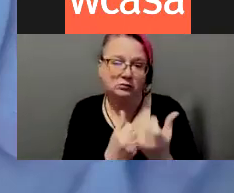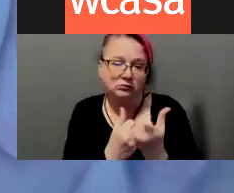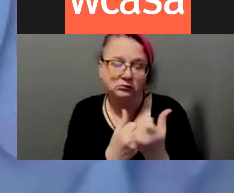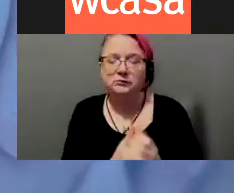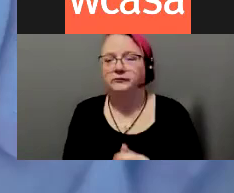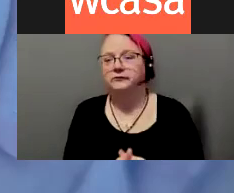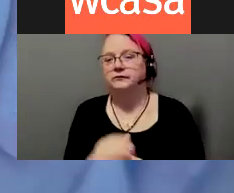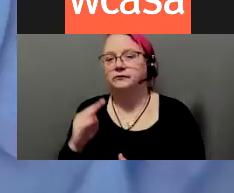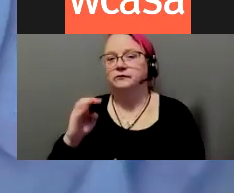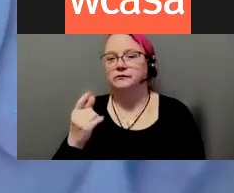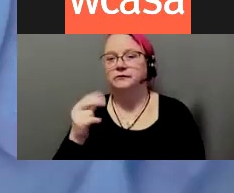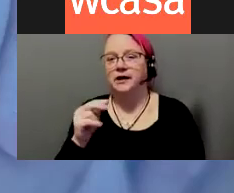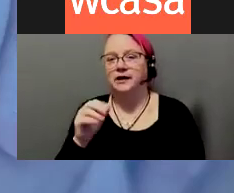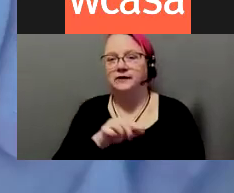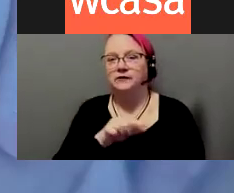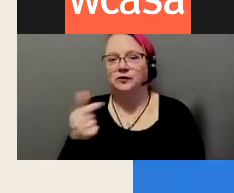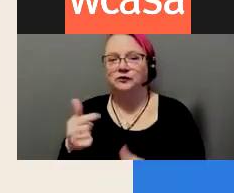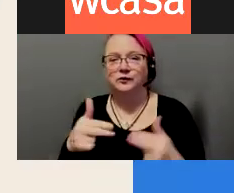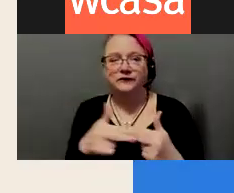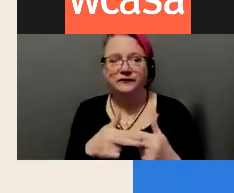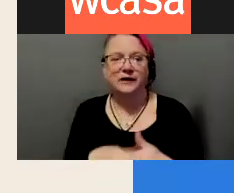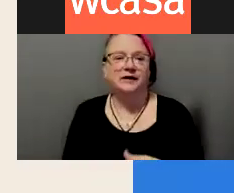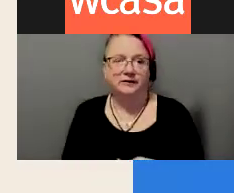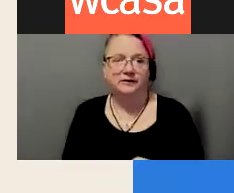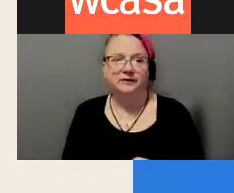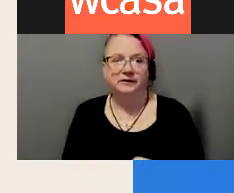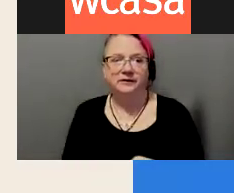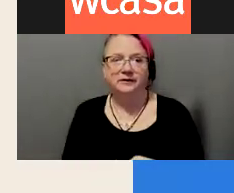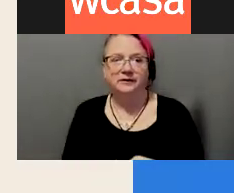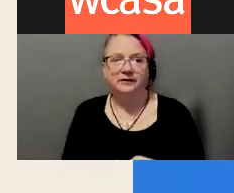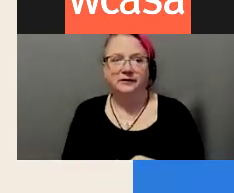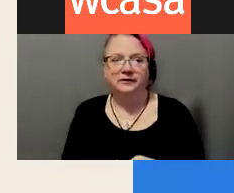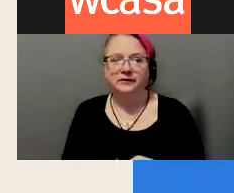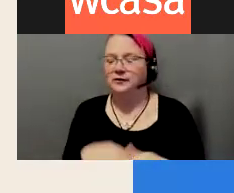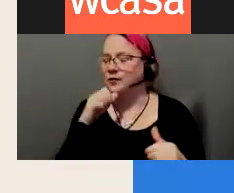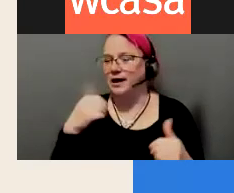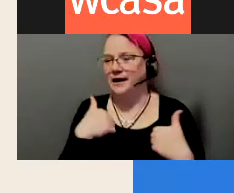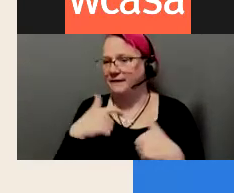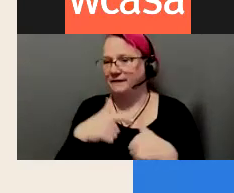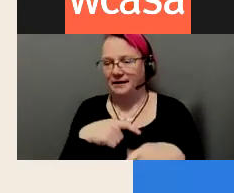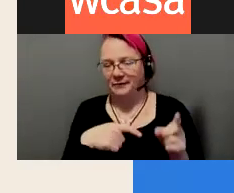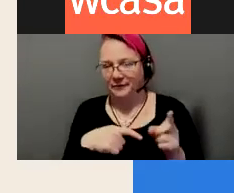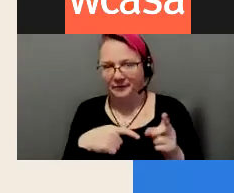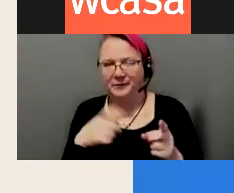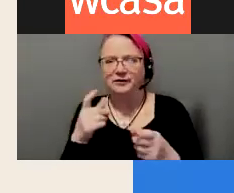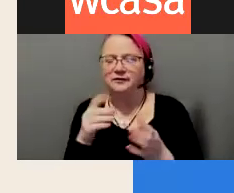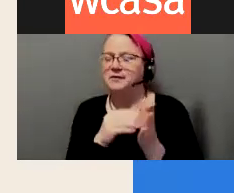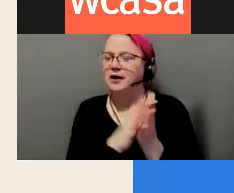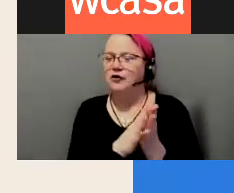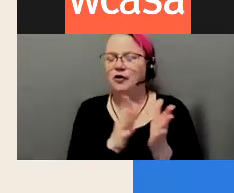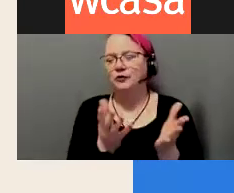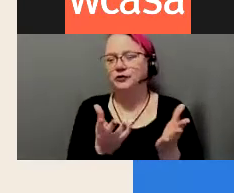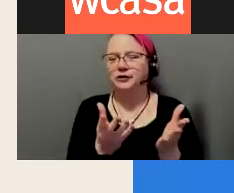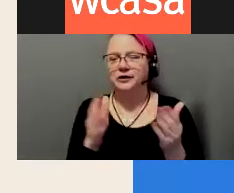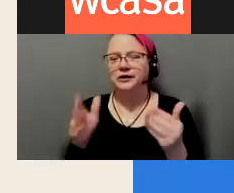Megan, if you could switch this slide. We're not going to have time for this, but I do want to just make a note, if we can just go